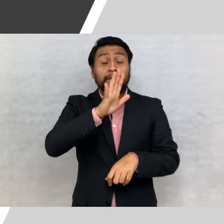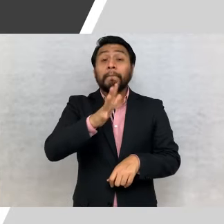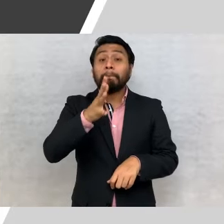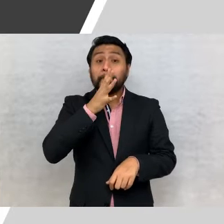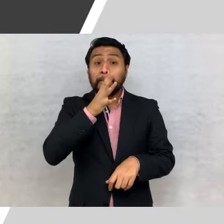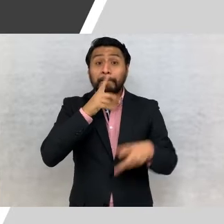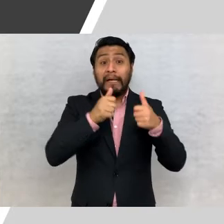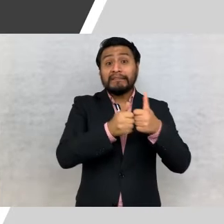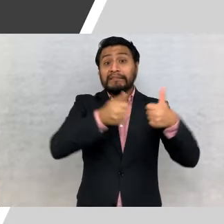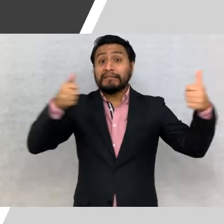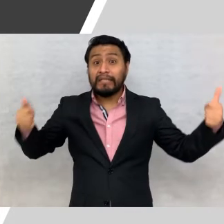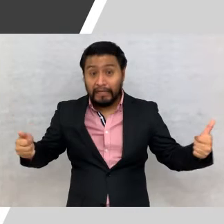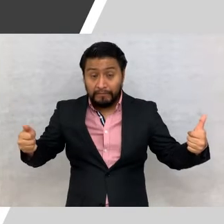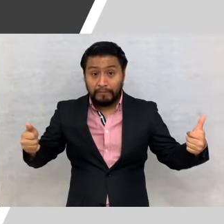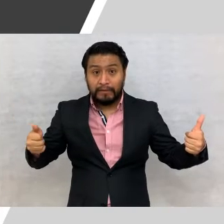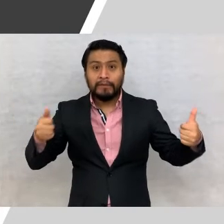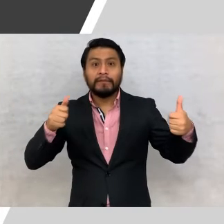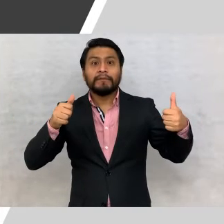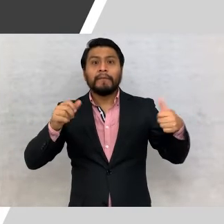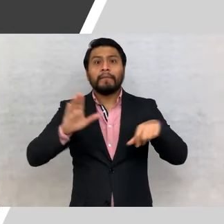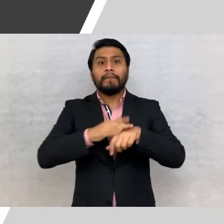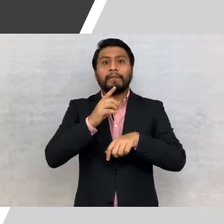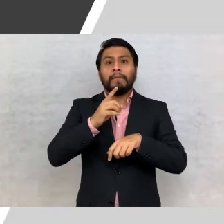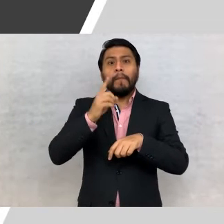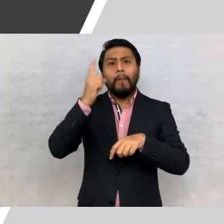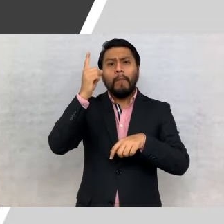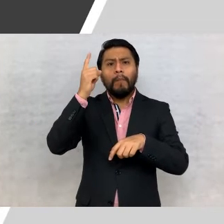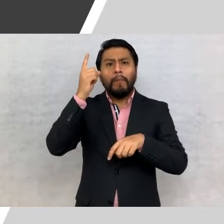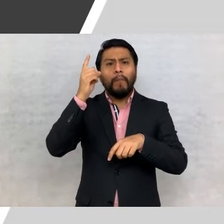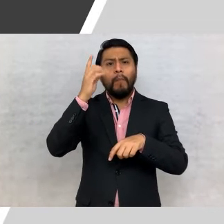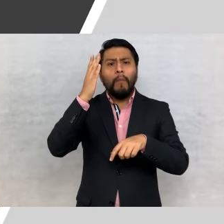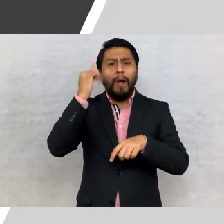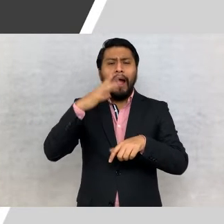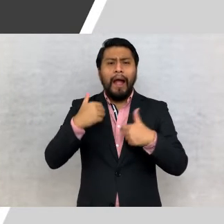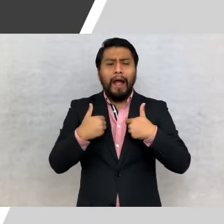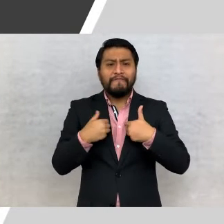as was done under the Franco regime.